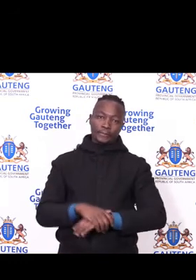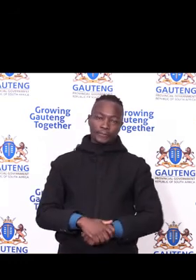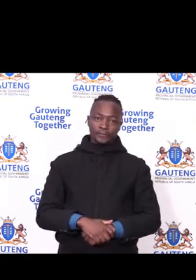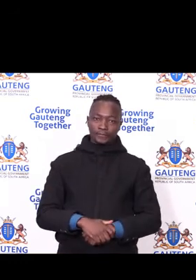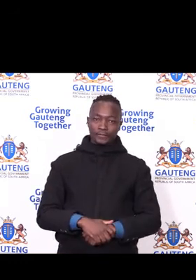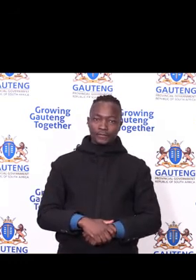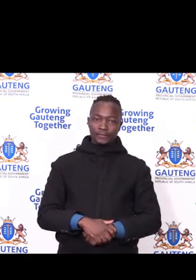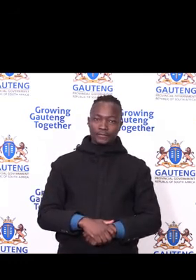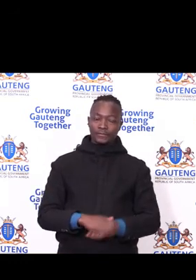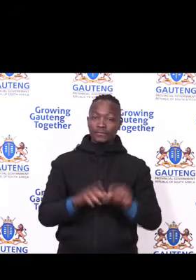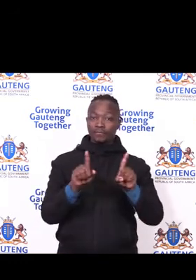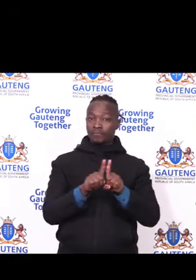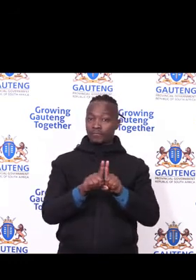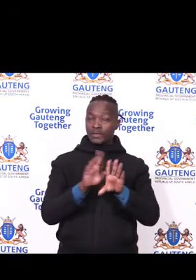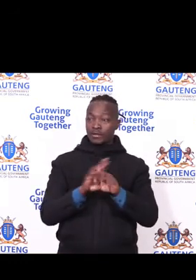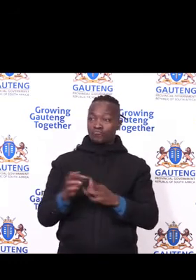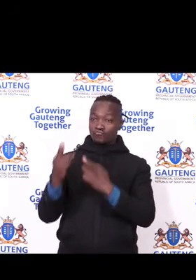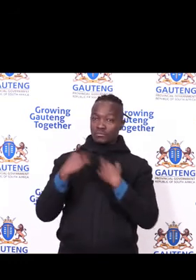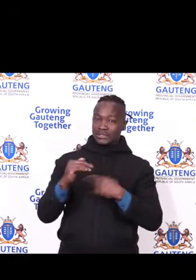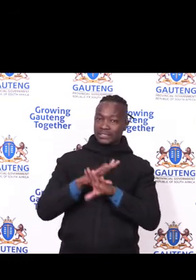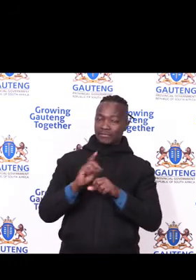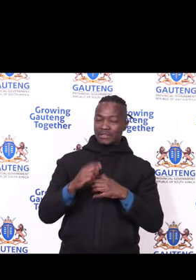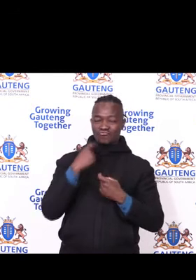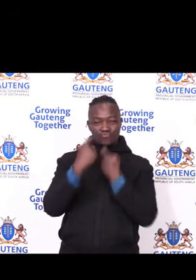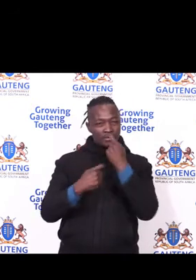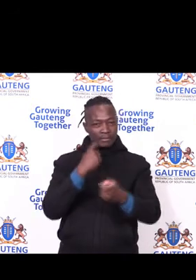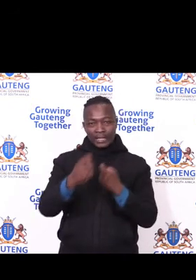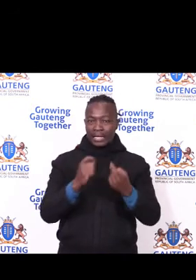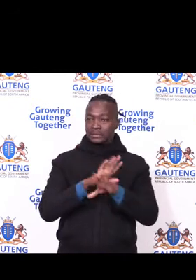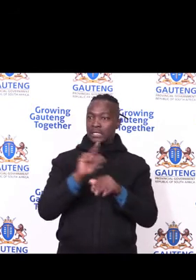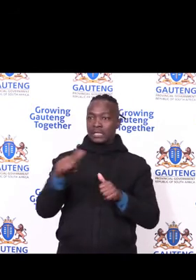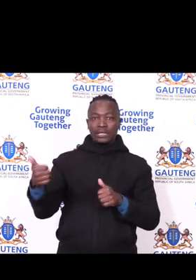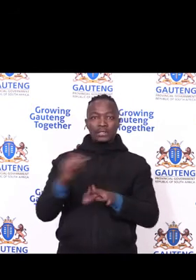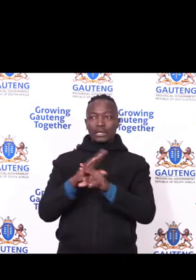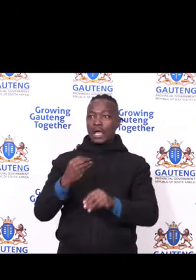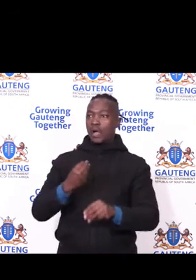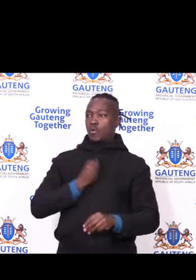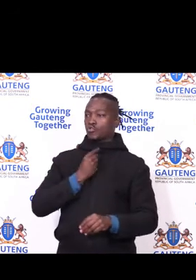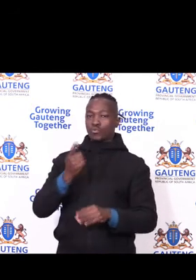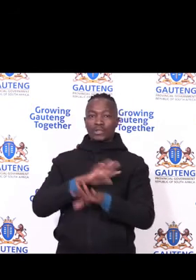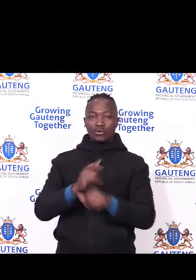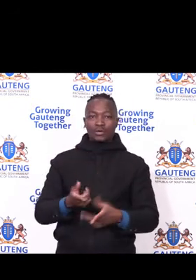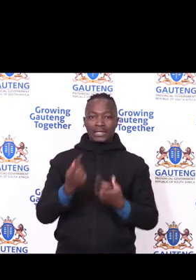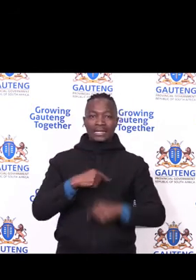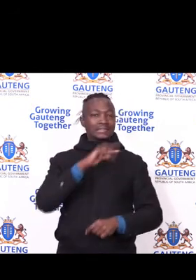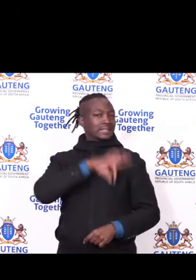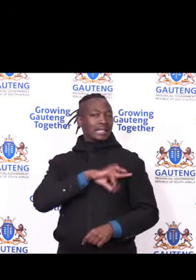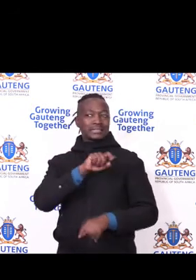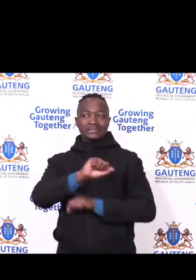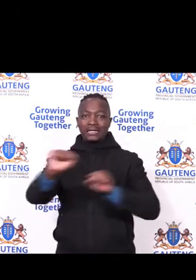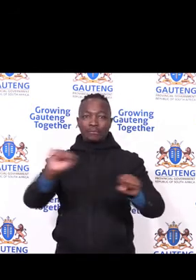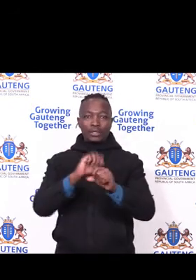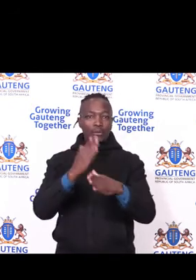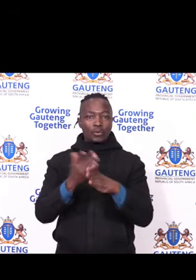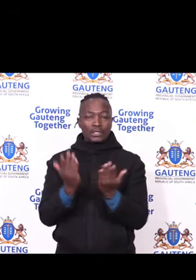also receiving complaints about non-payment of stipends to our youth brigades. I can confirm now that the department has finalized all